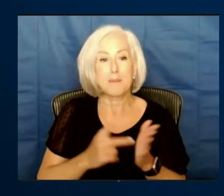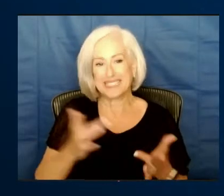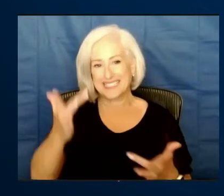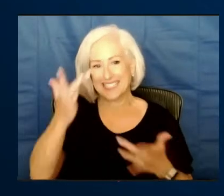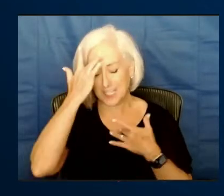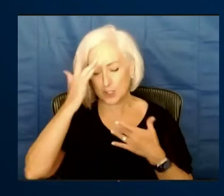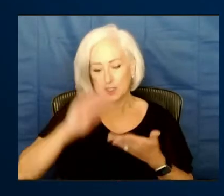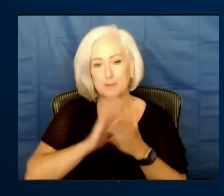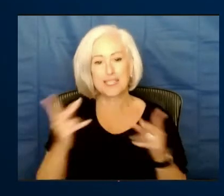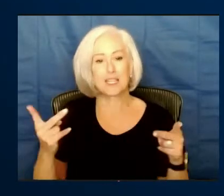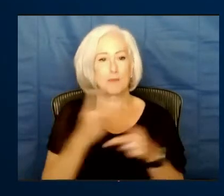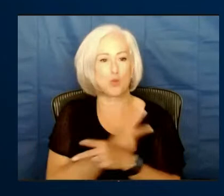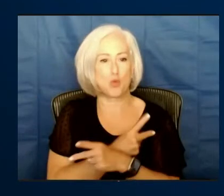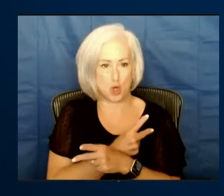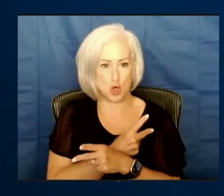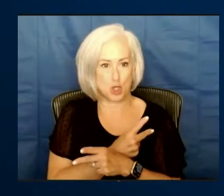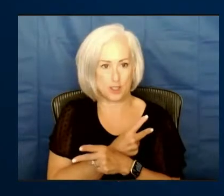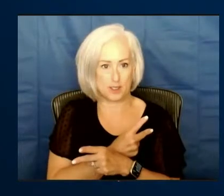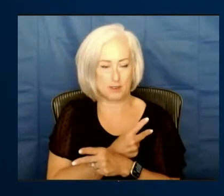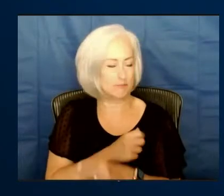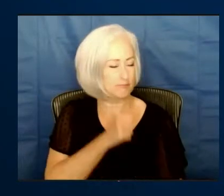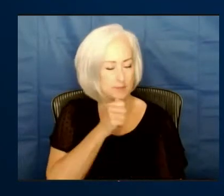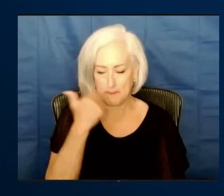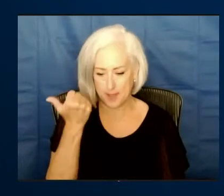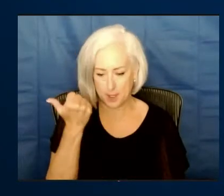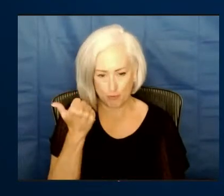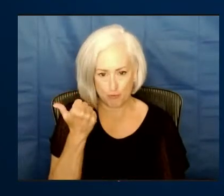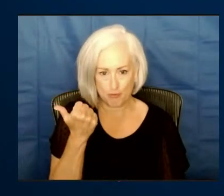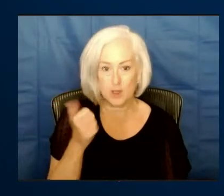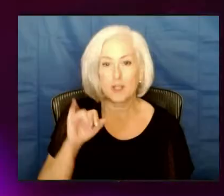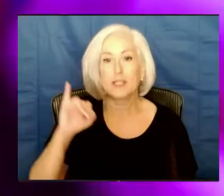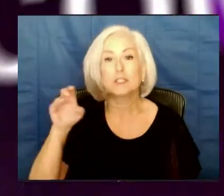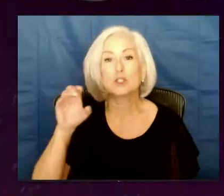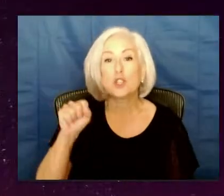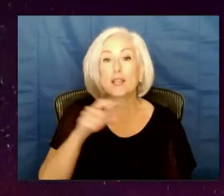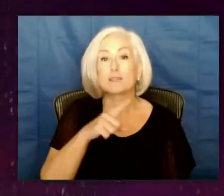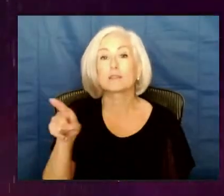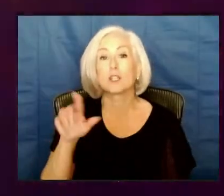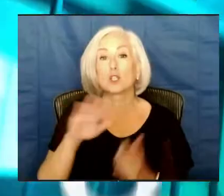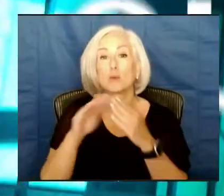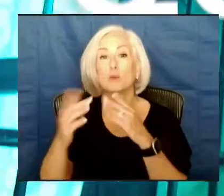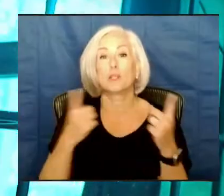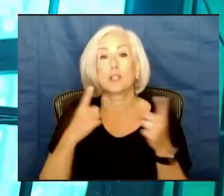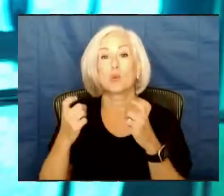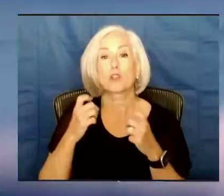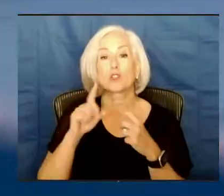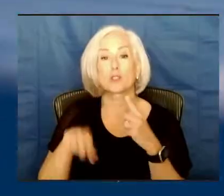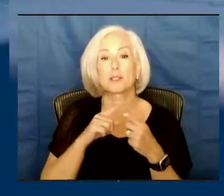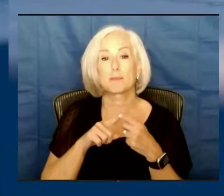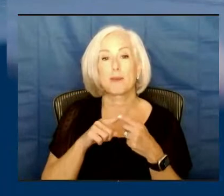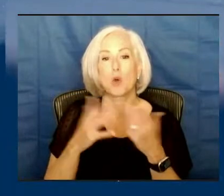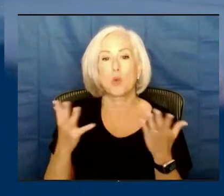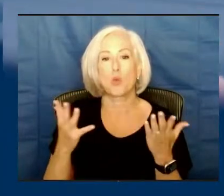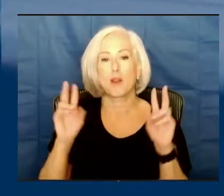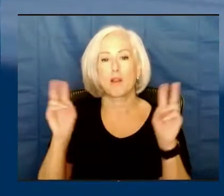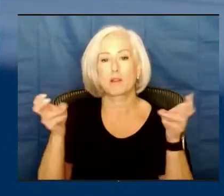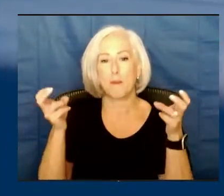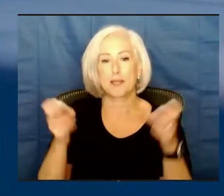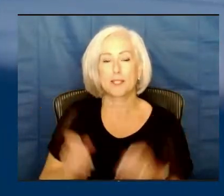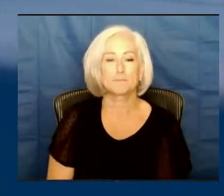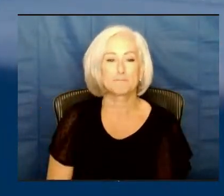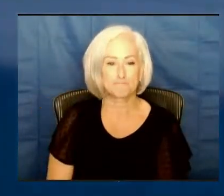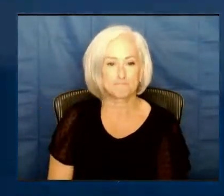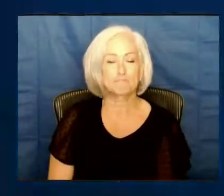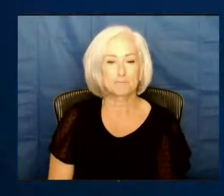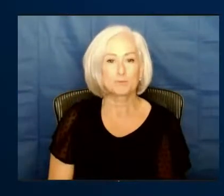not better. Jess, let's see if there's some community questions out there about what we're talking about around today. Yeah, I've got a